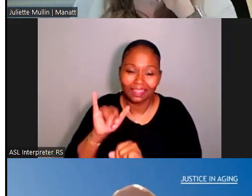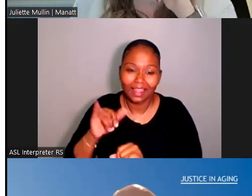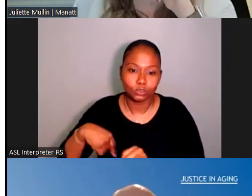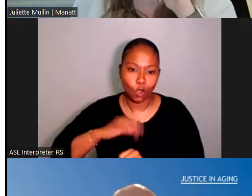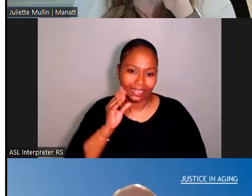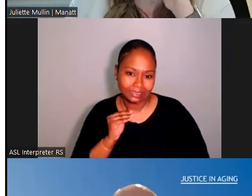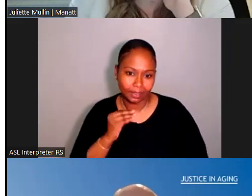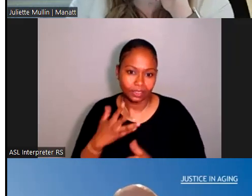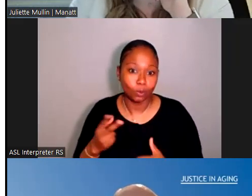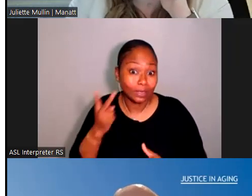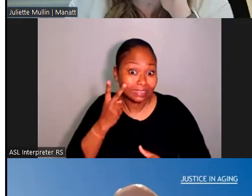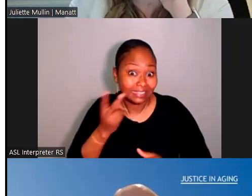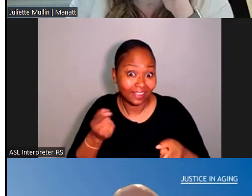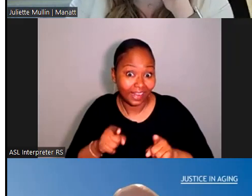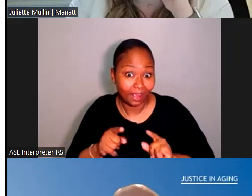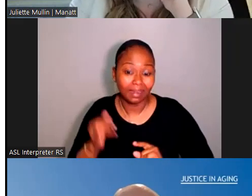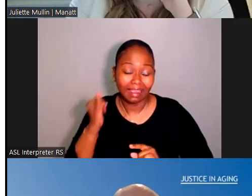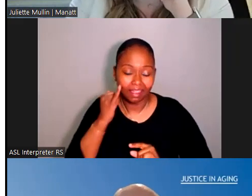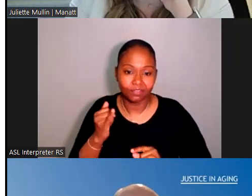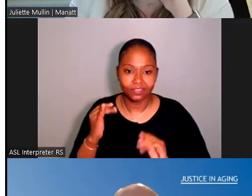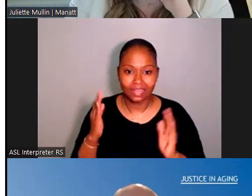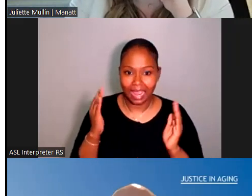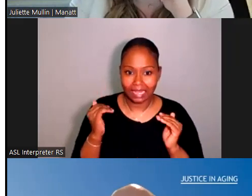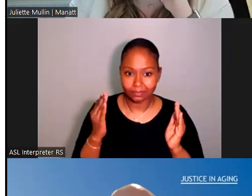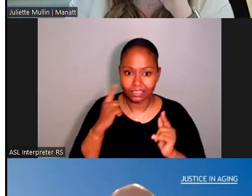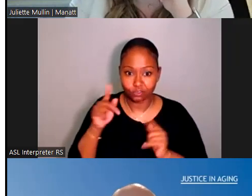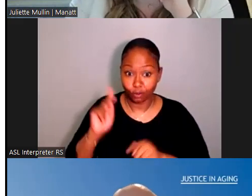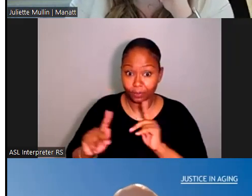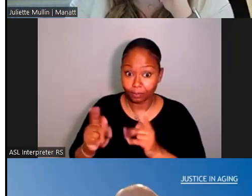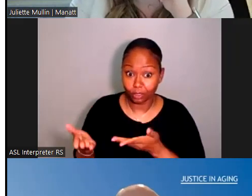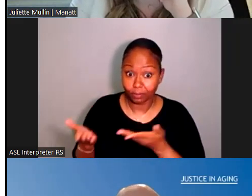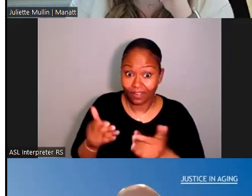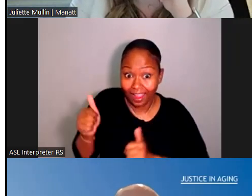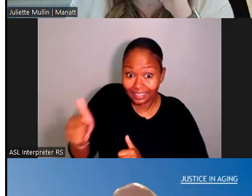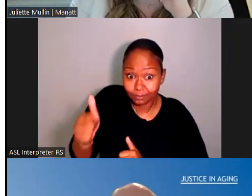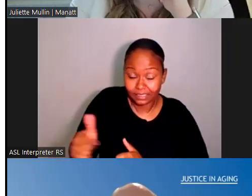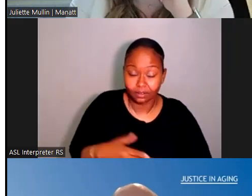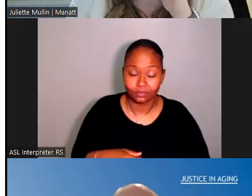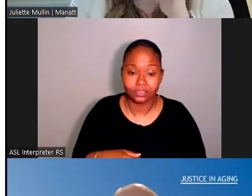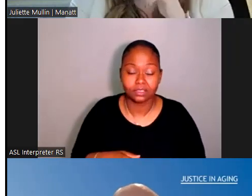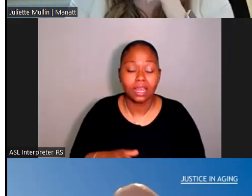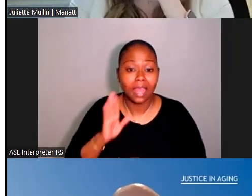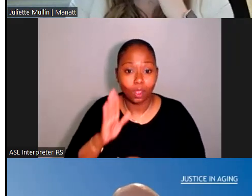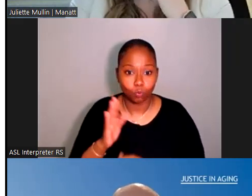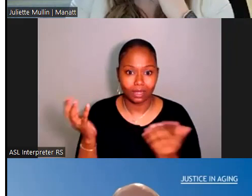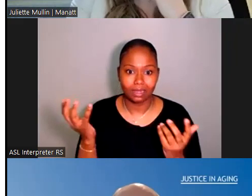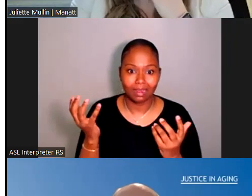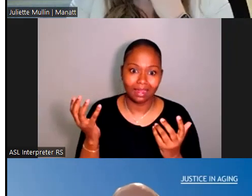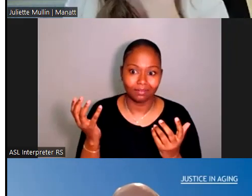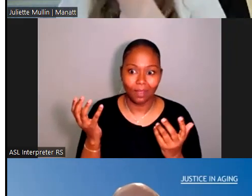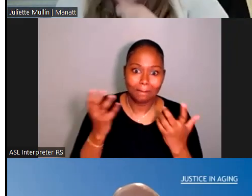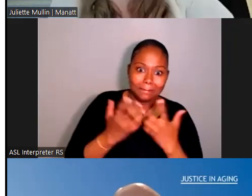out if the expectation is that people would have to provide it themselves, and that they would have to meet the facility's